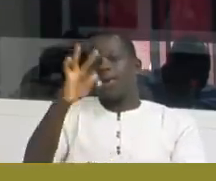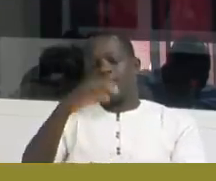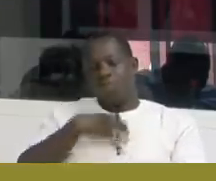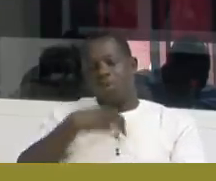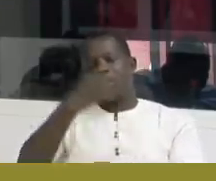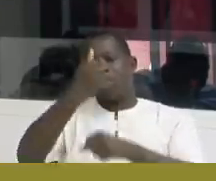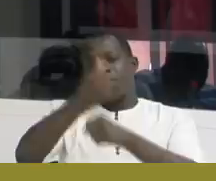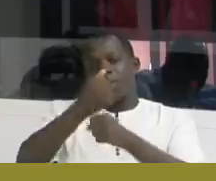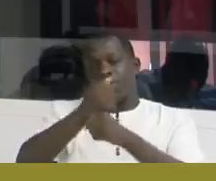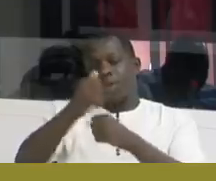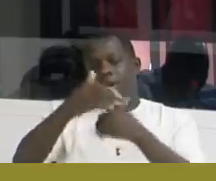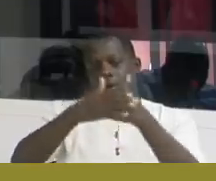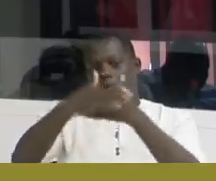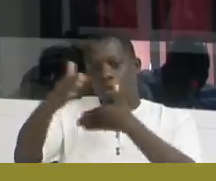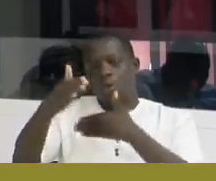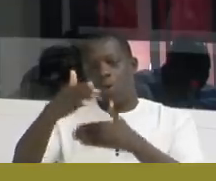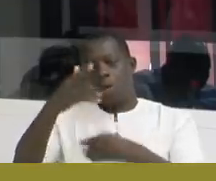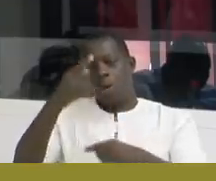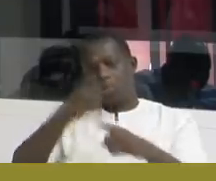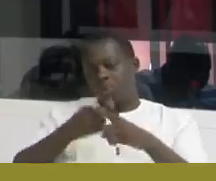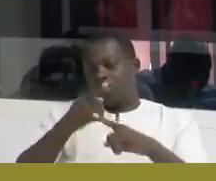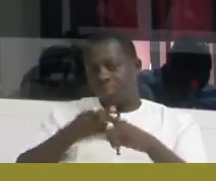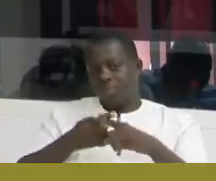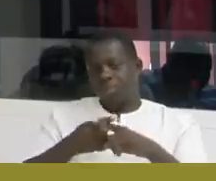track, that is